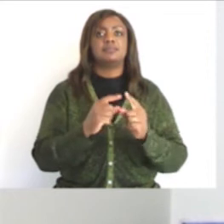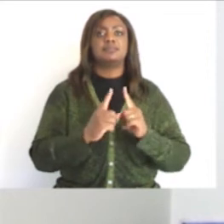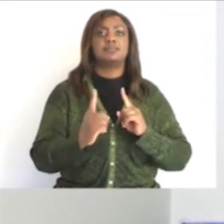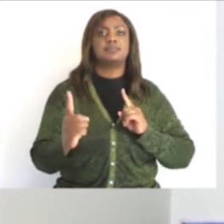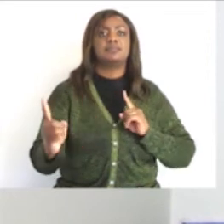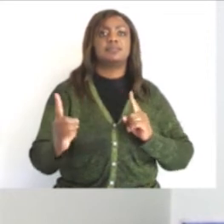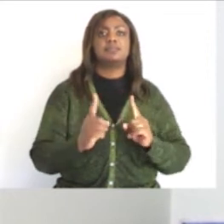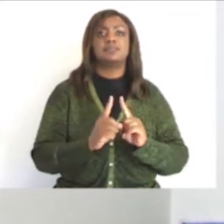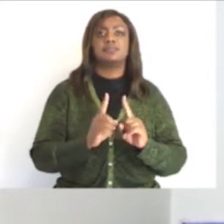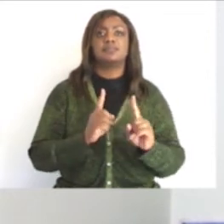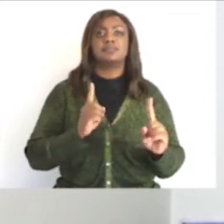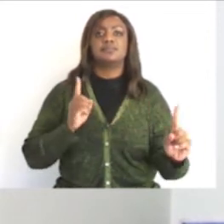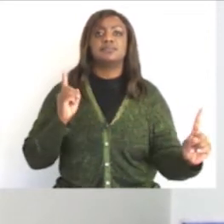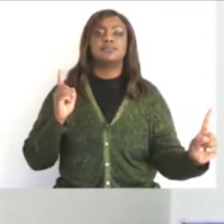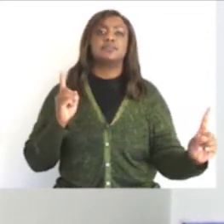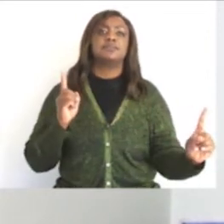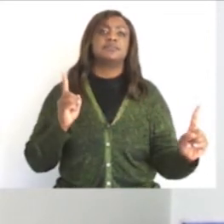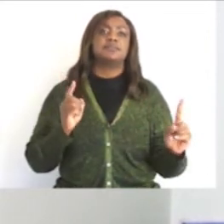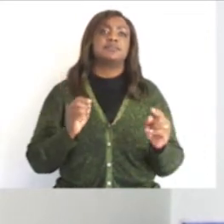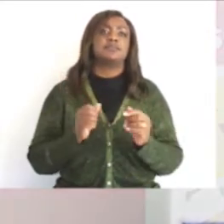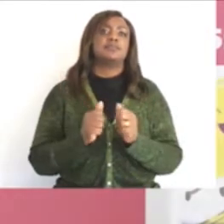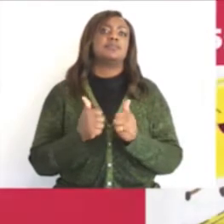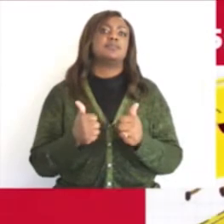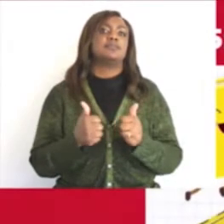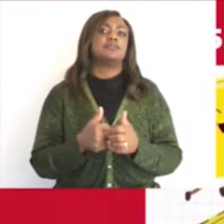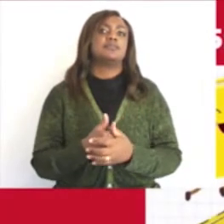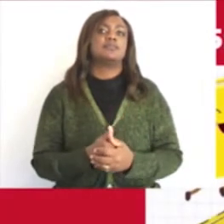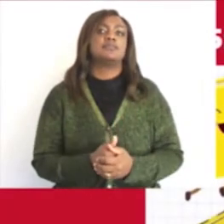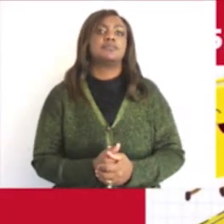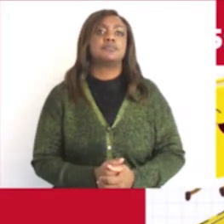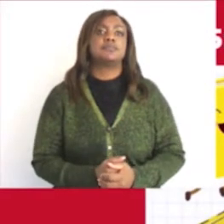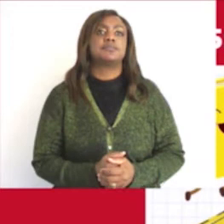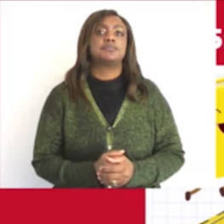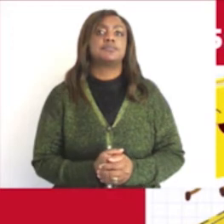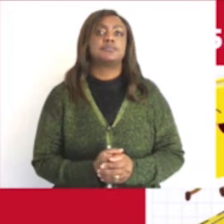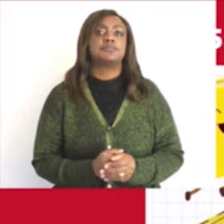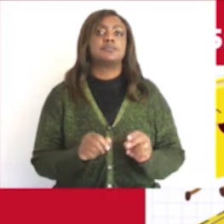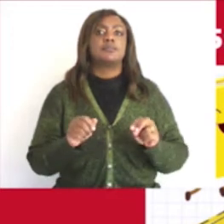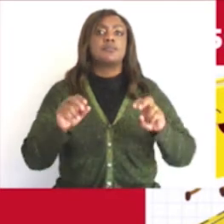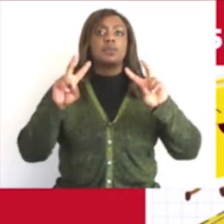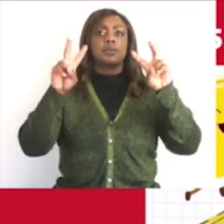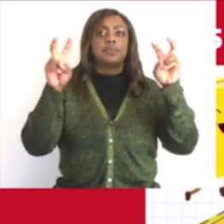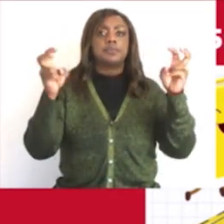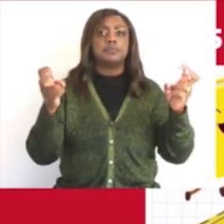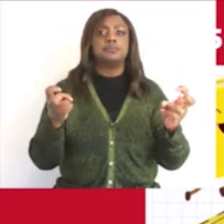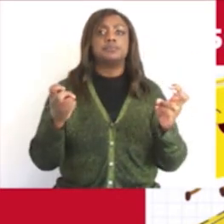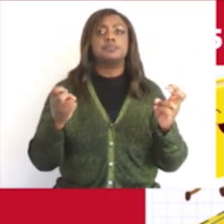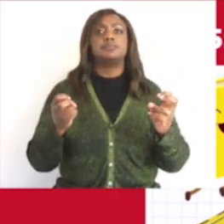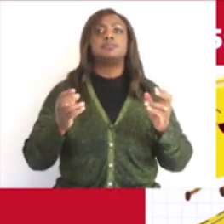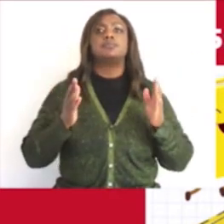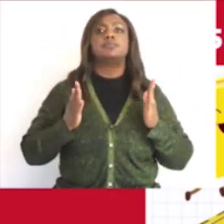if we are keeping a social distance. Very good, well done. So our topic